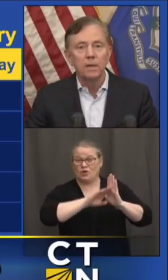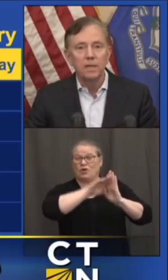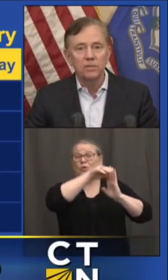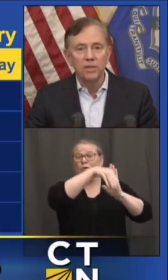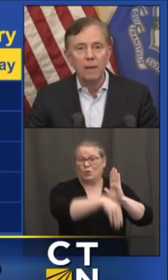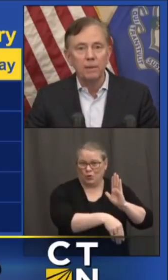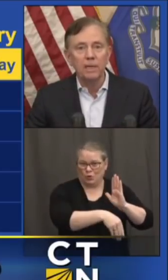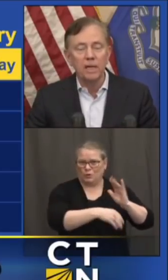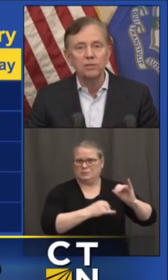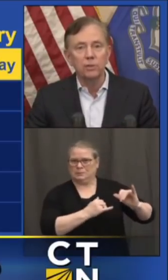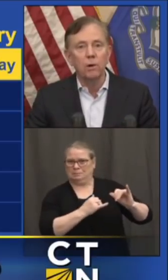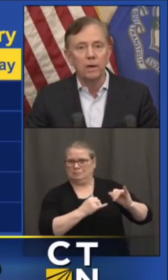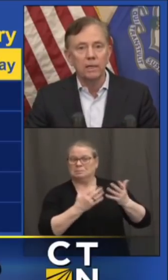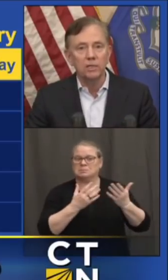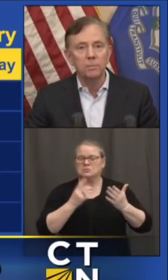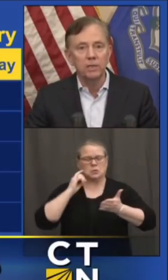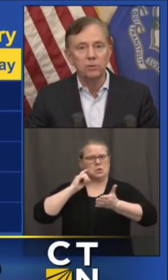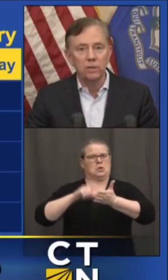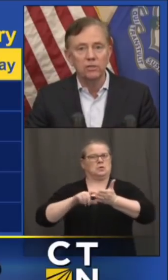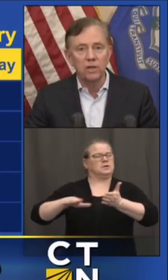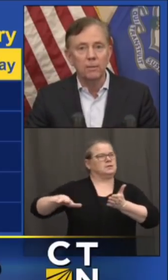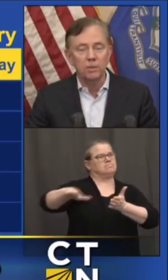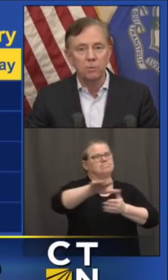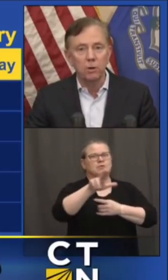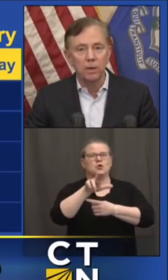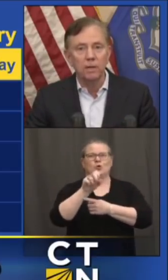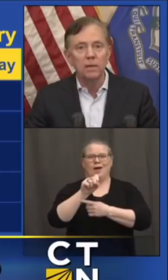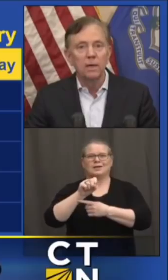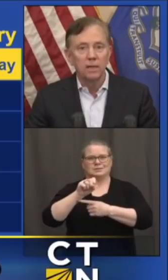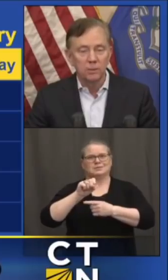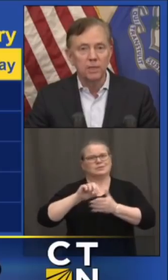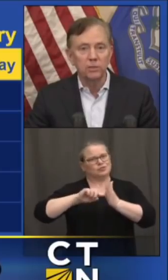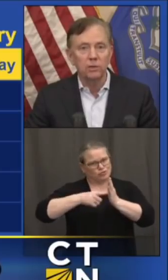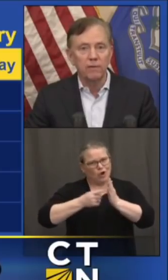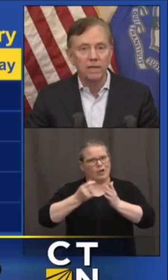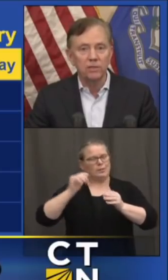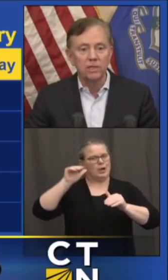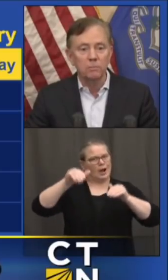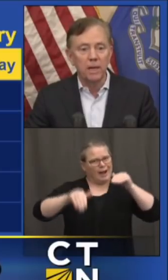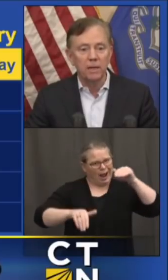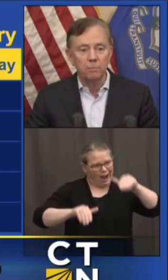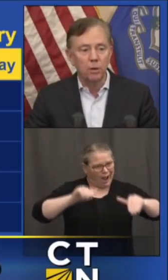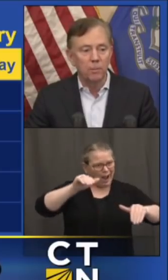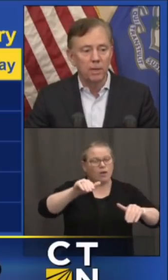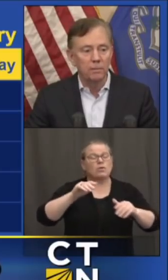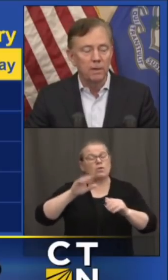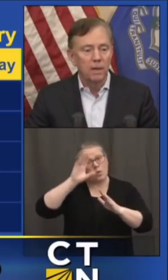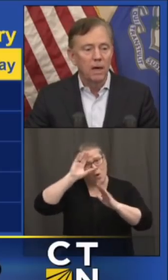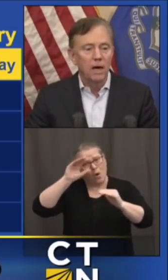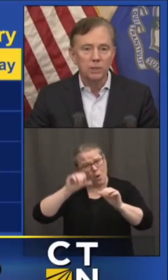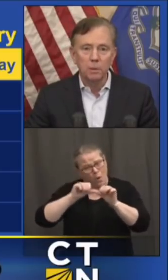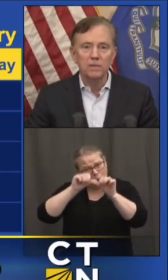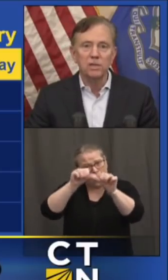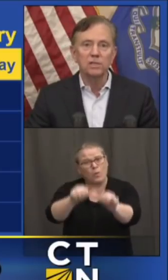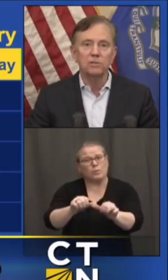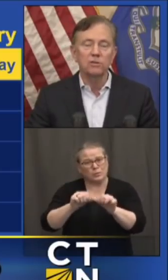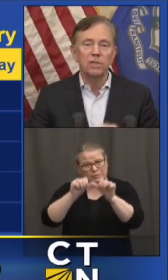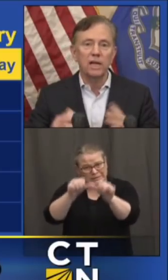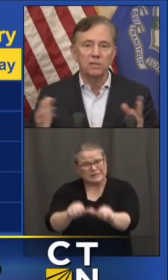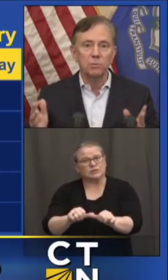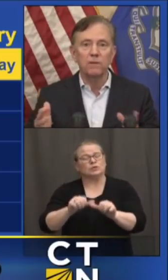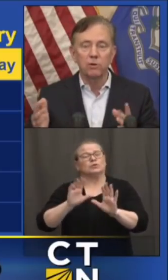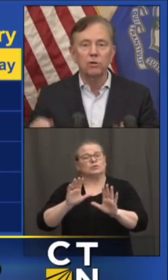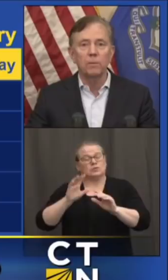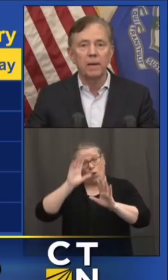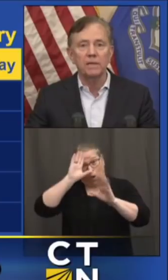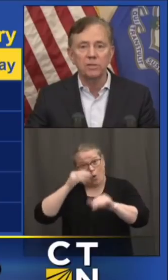So this is happening nationwide. Let's make sure this time it's permanent. Let's make sure the vaccines make it permanent. Hospitalizations are